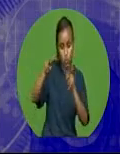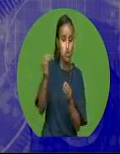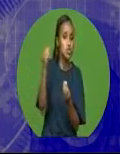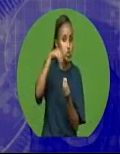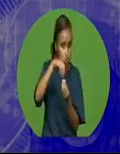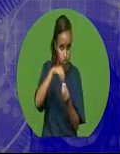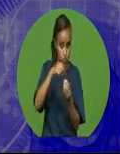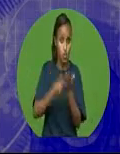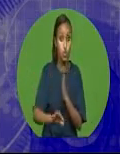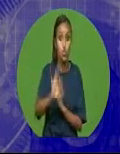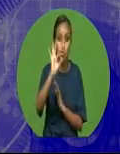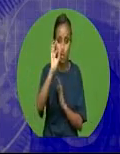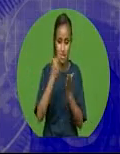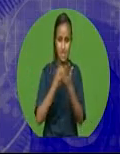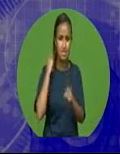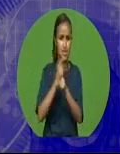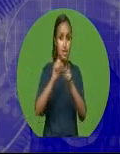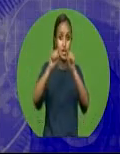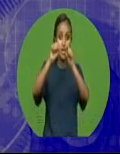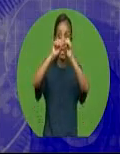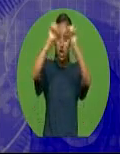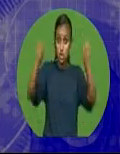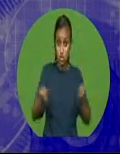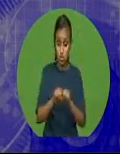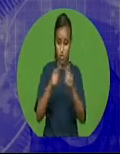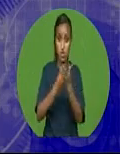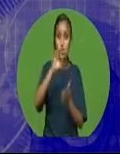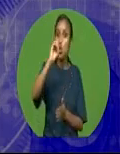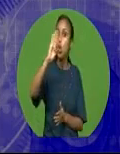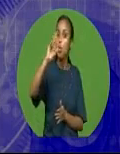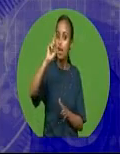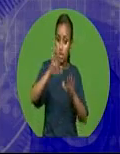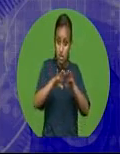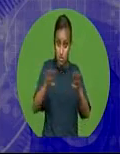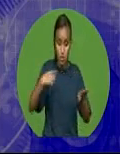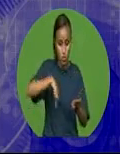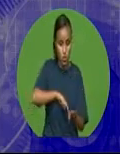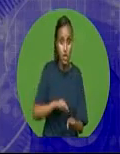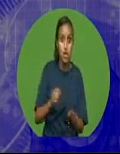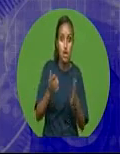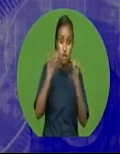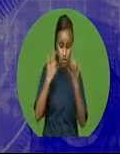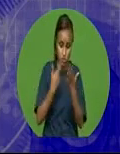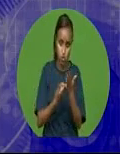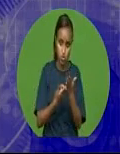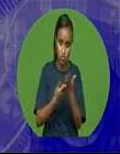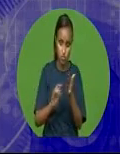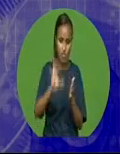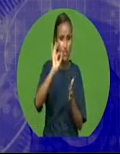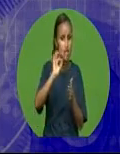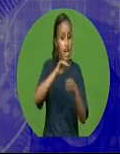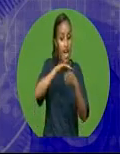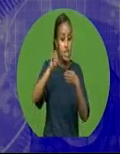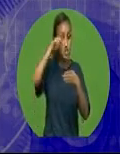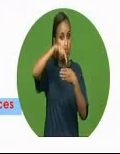too. To find the true shape of oblique surfaces, we will need to find its edge view